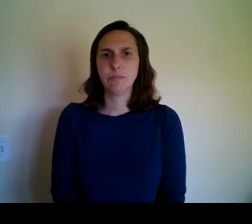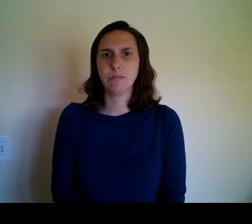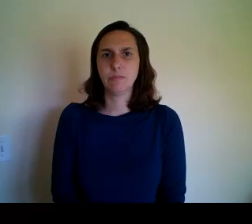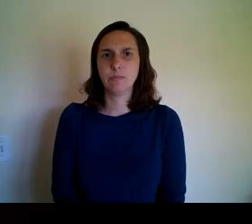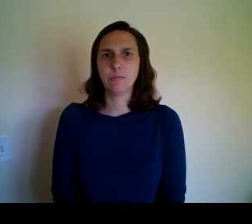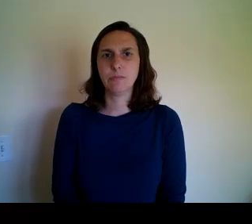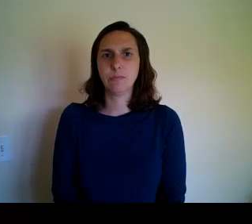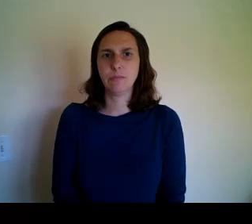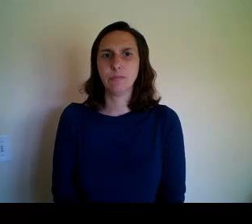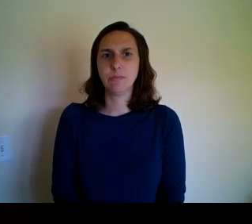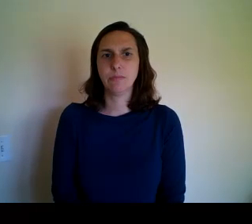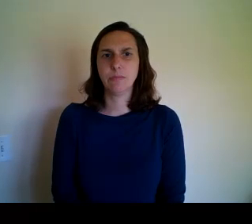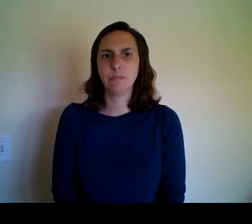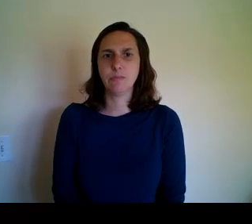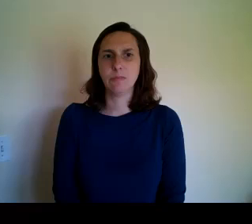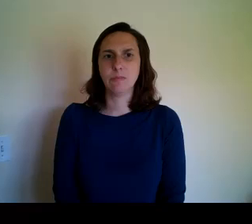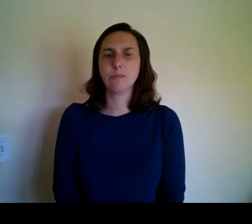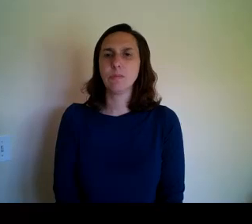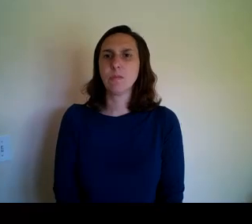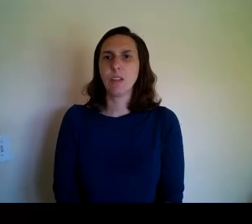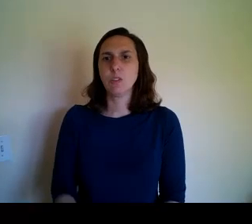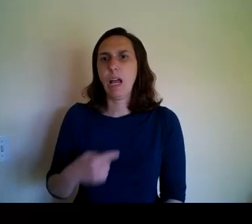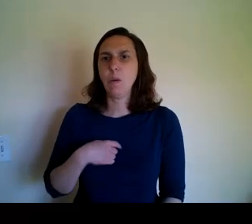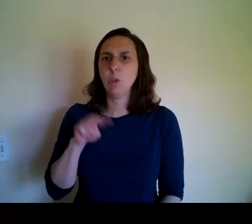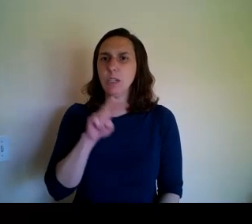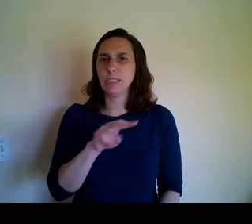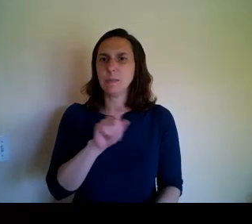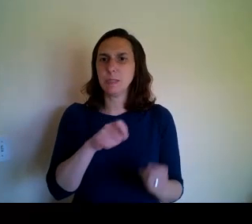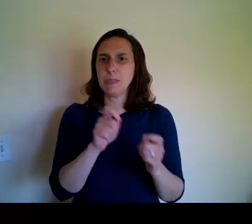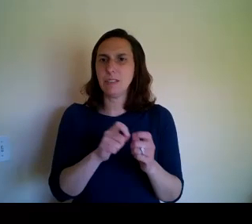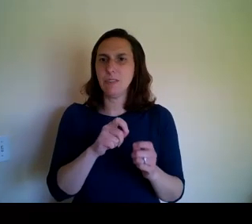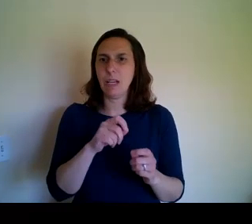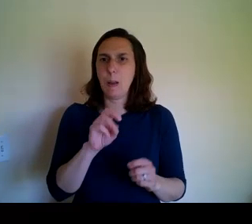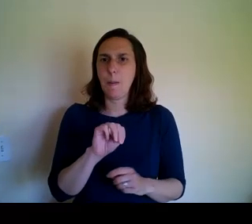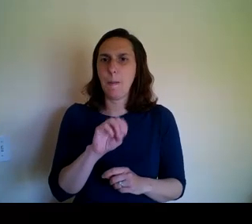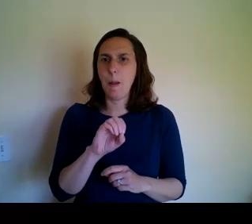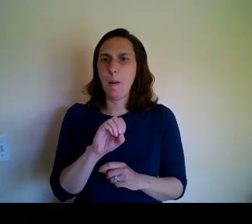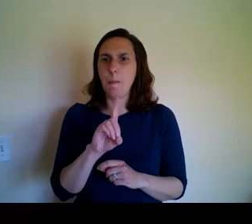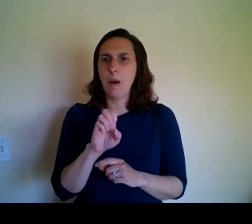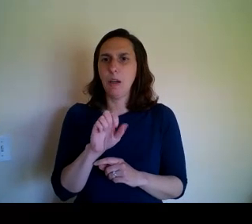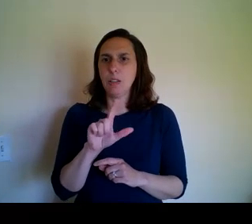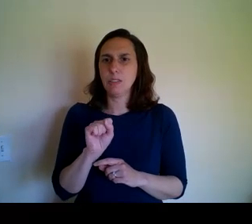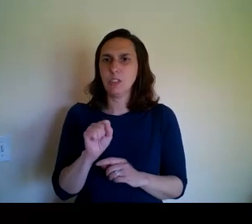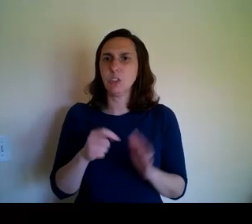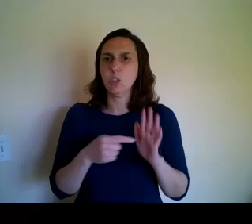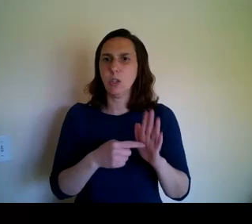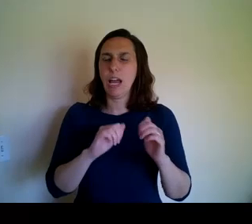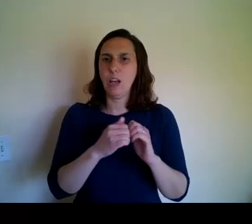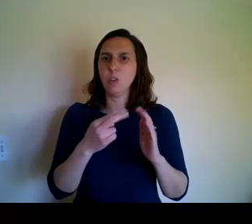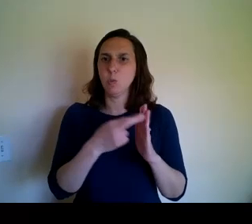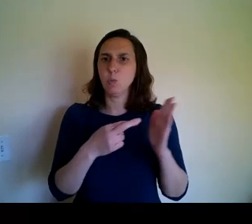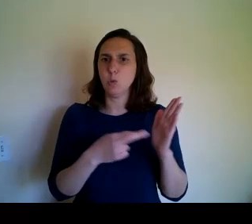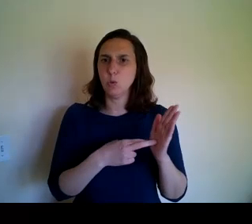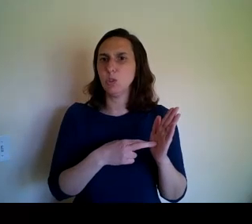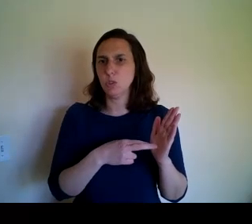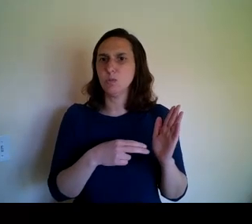Yeah, I'm gonna look at some particular models and move into how these rules go together. But the first